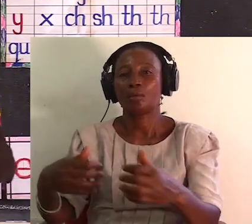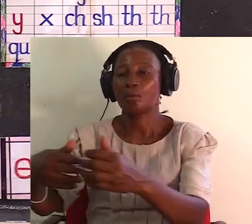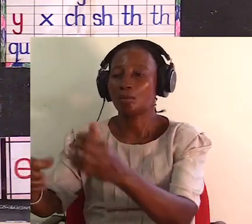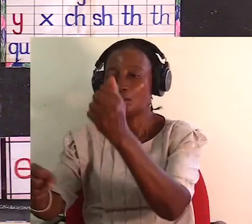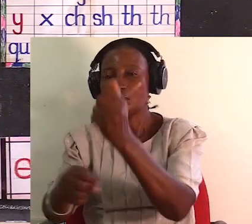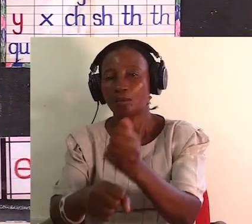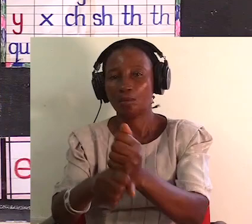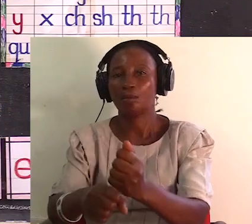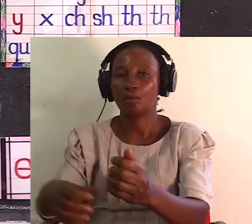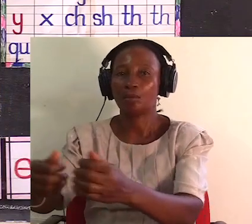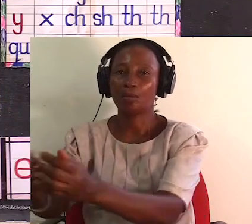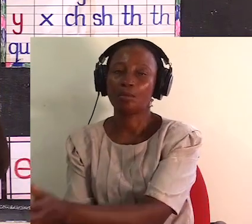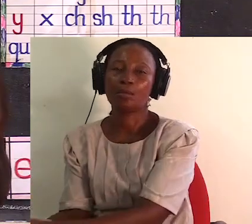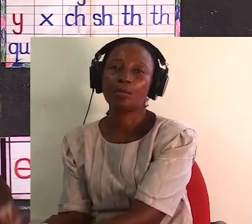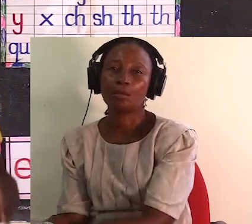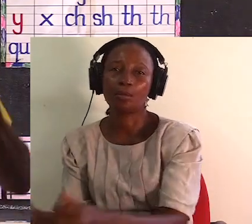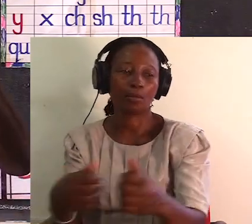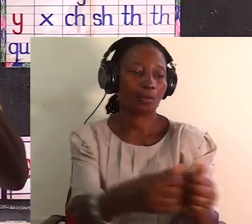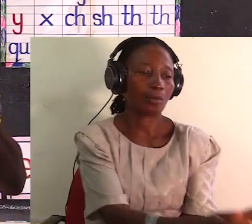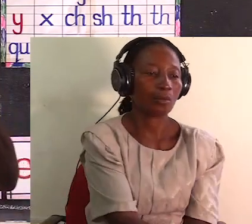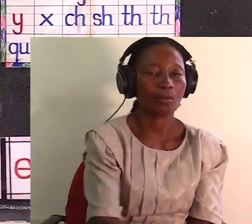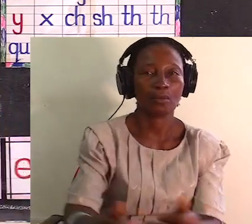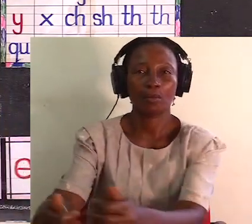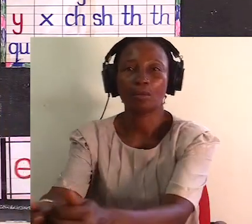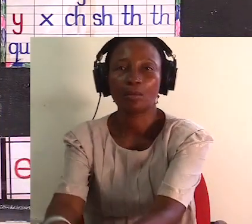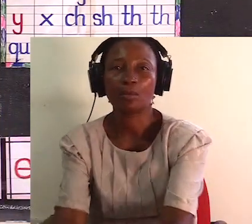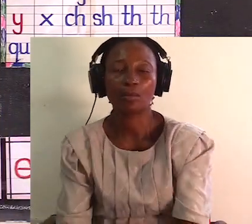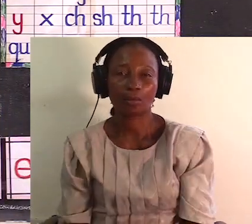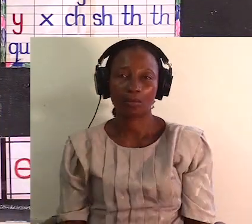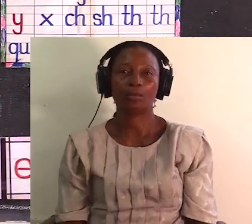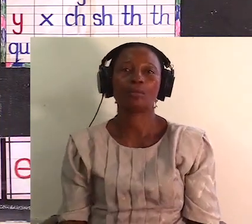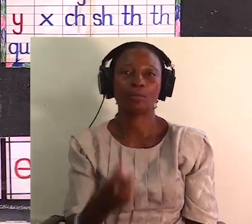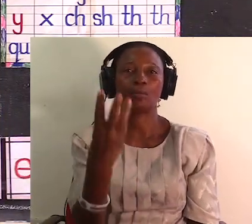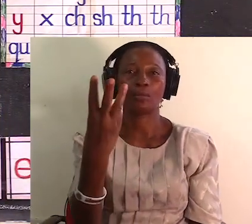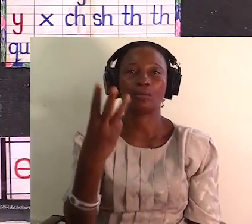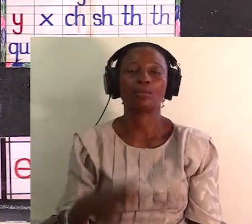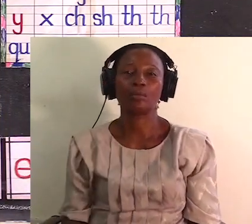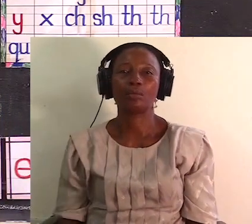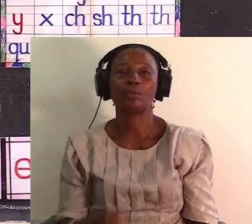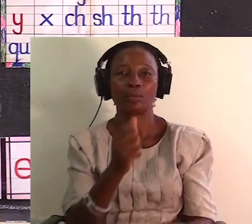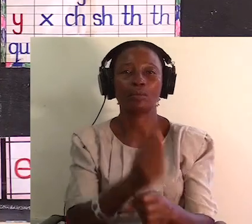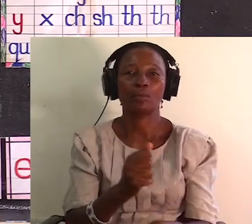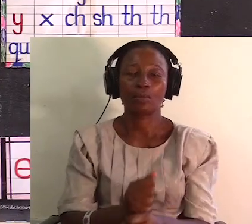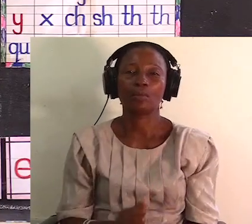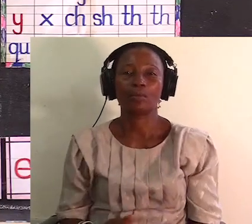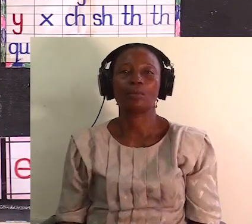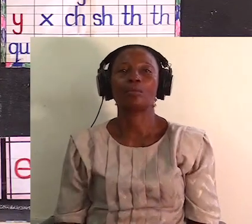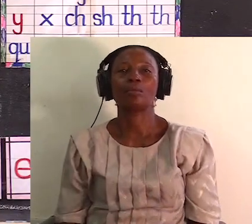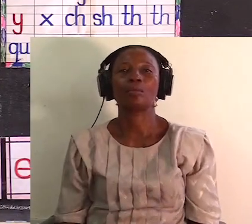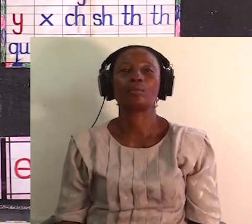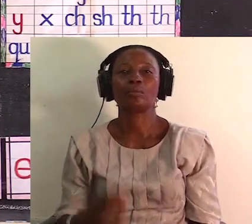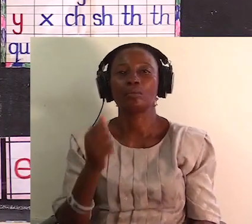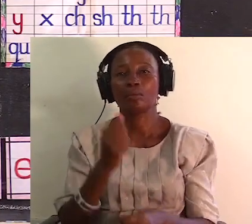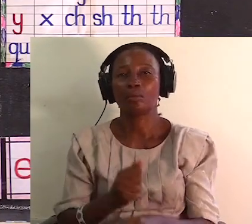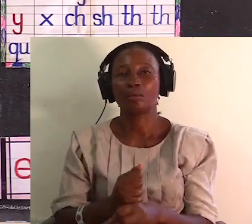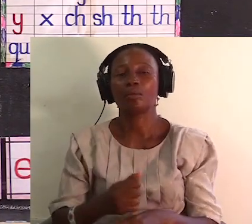I have 3 cards, A, B, and C. So now I hope by now you have decided